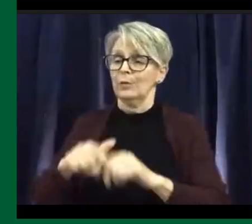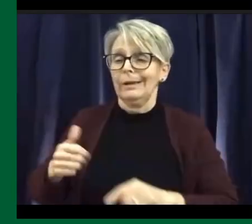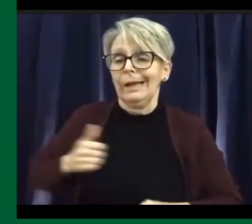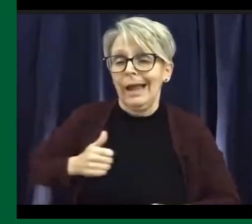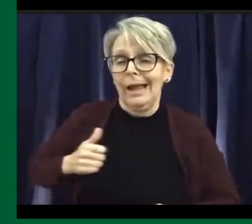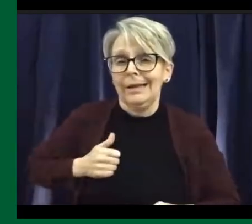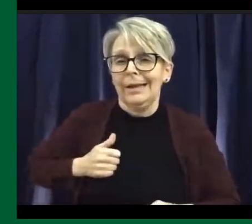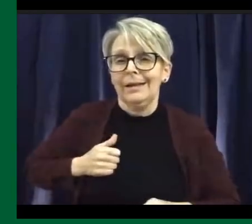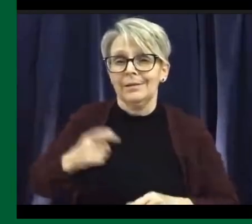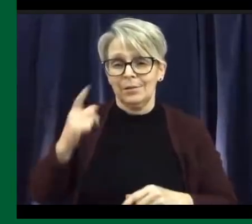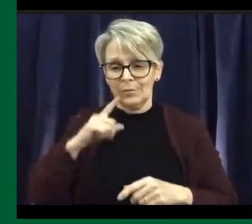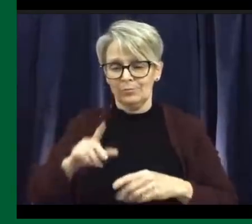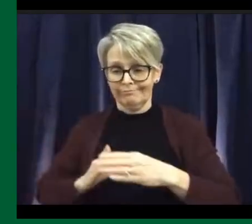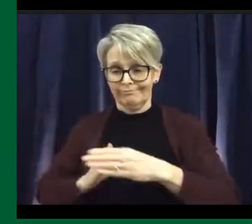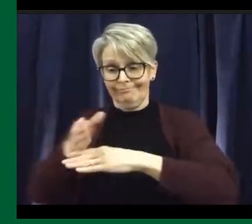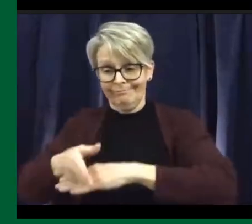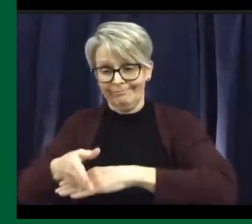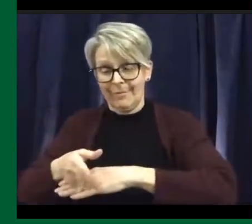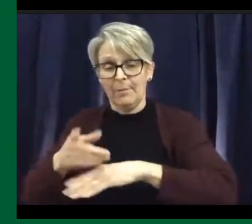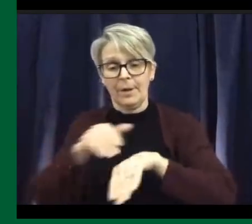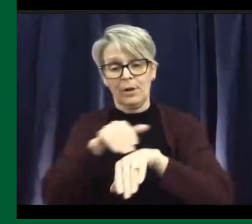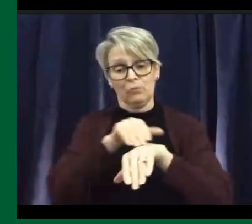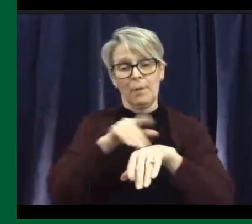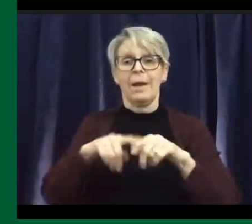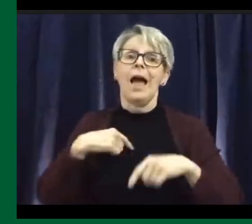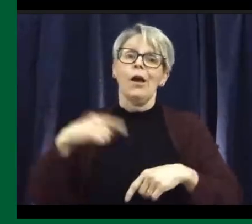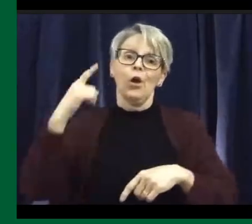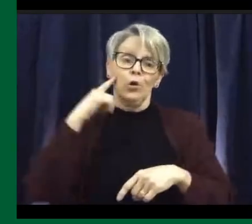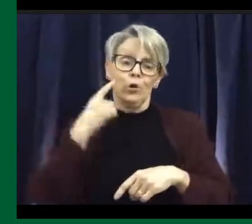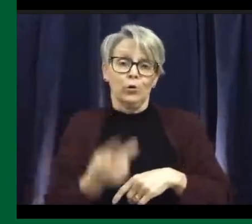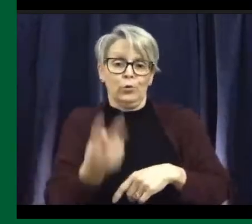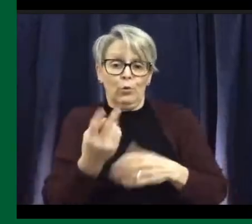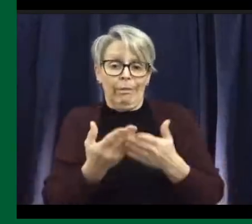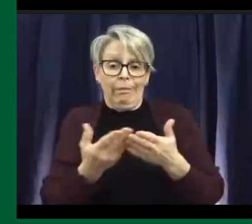border. But at the same time, I've heard two things from many